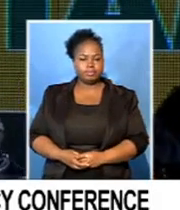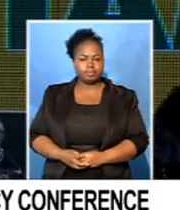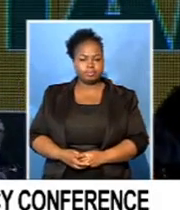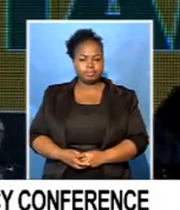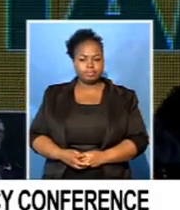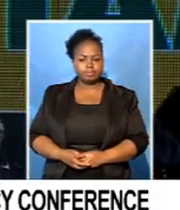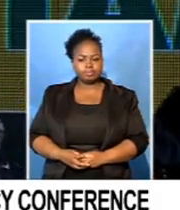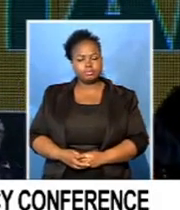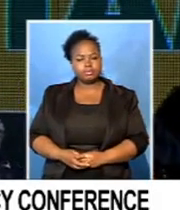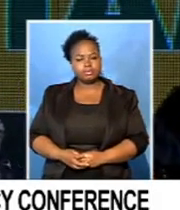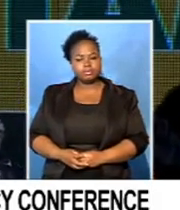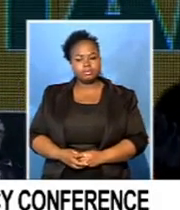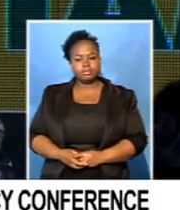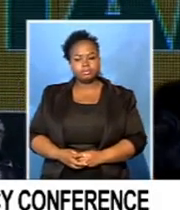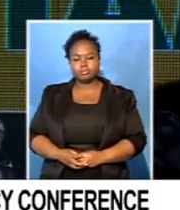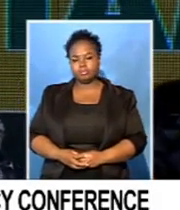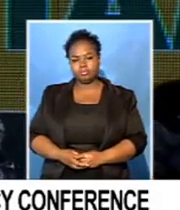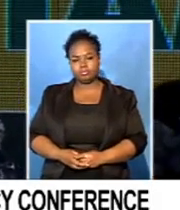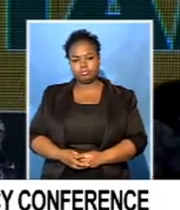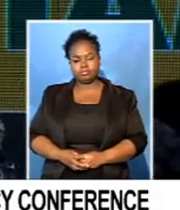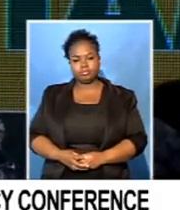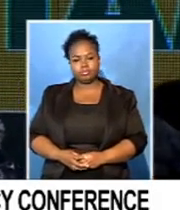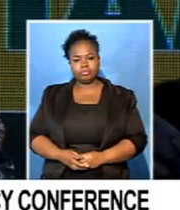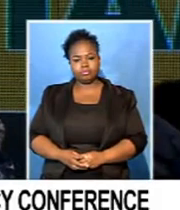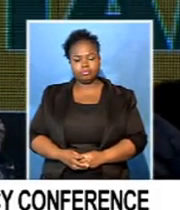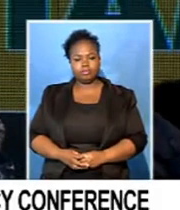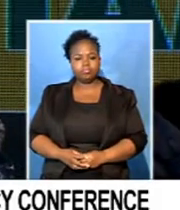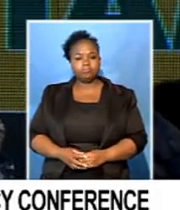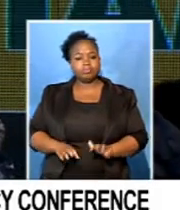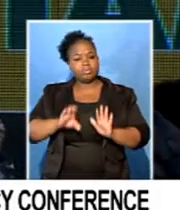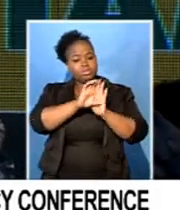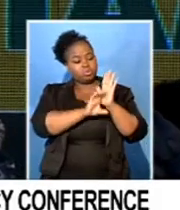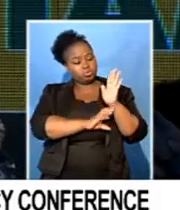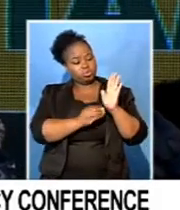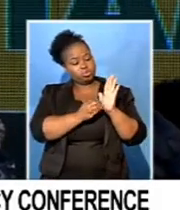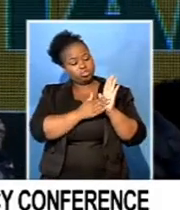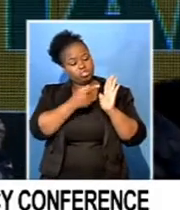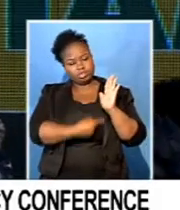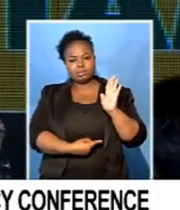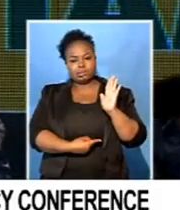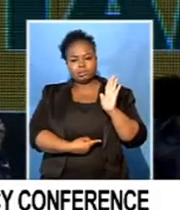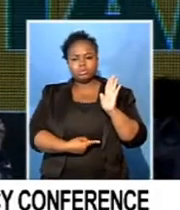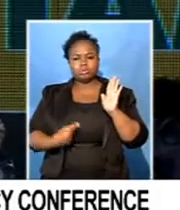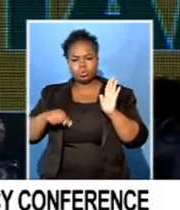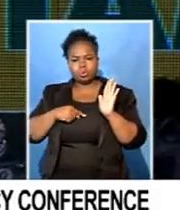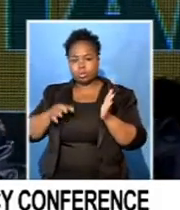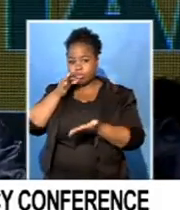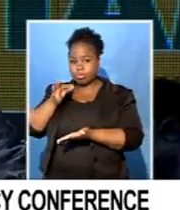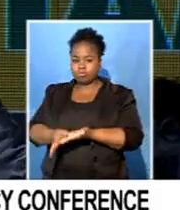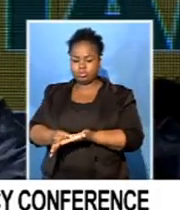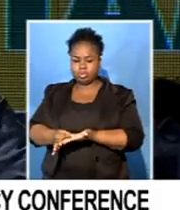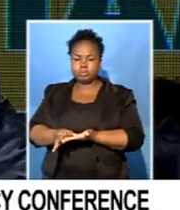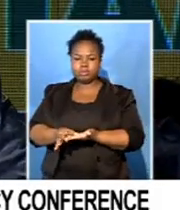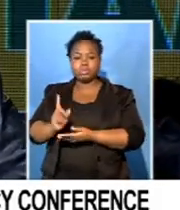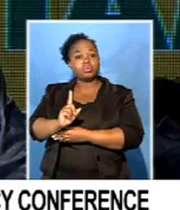The Constitution takes forward this promise, declaring that, and I quote,